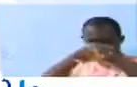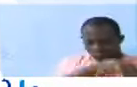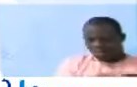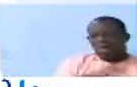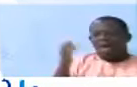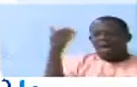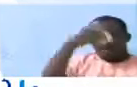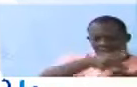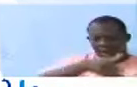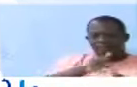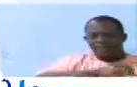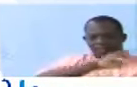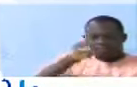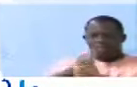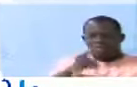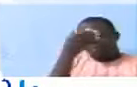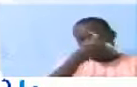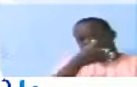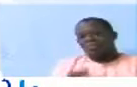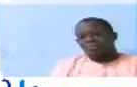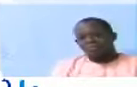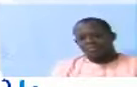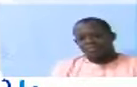until we arrived at that point.